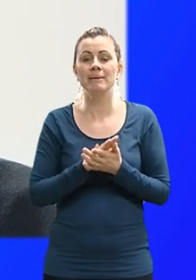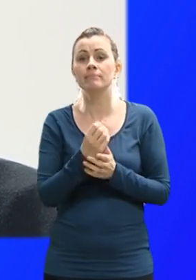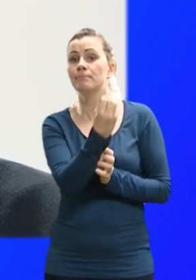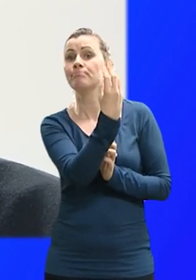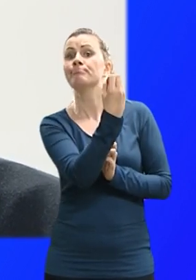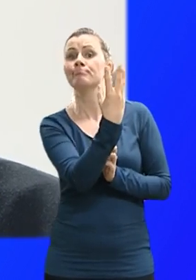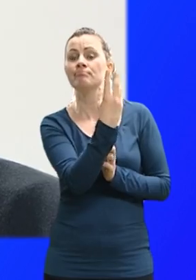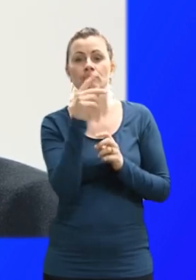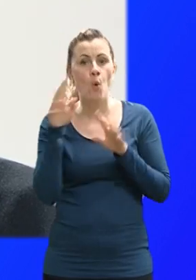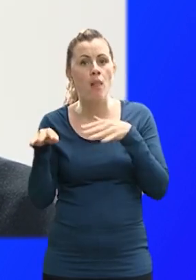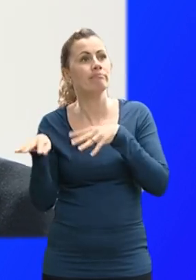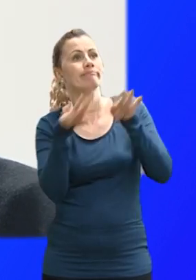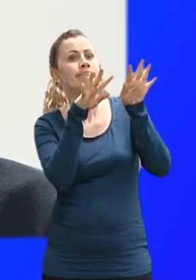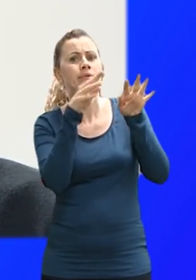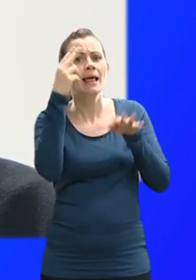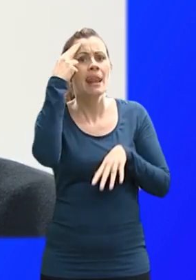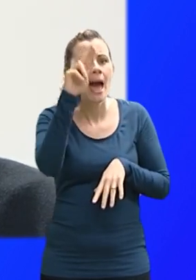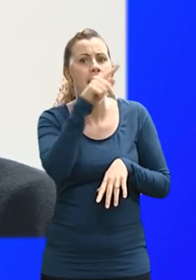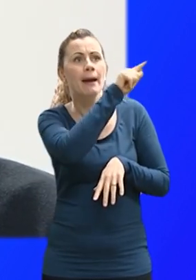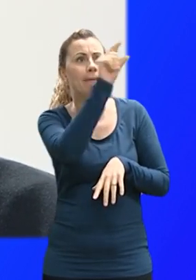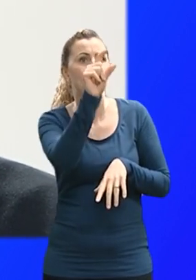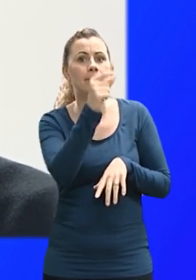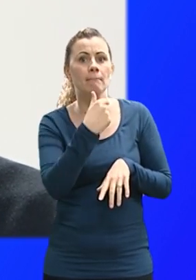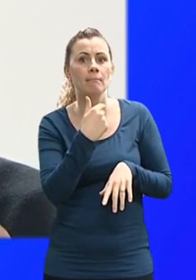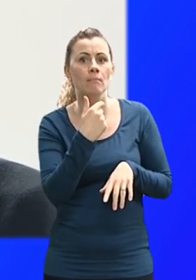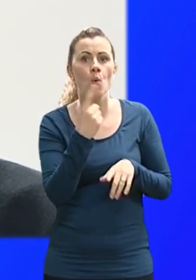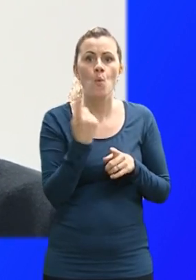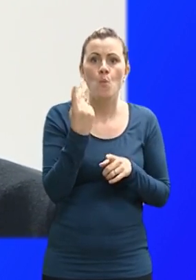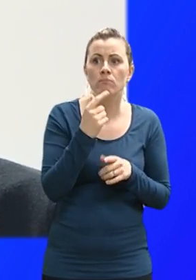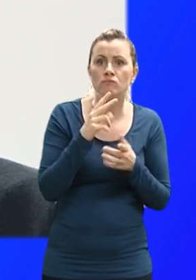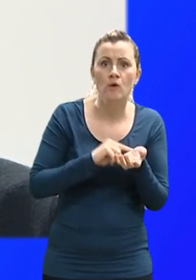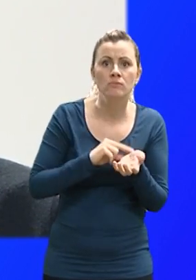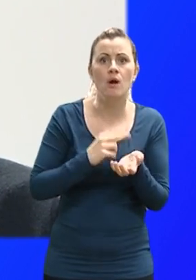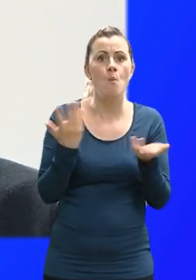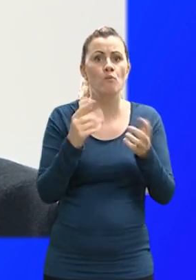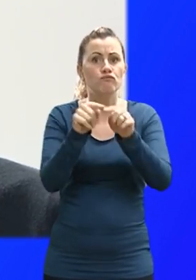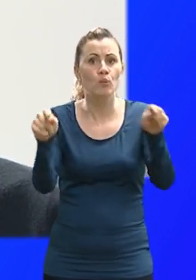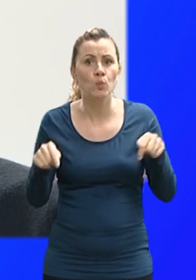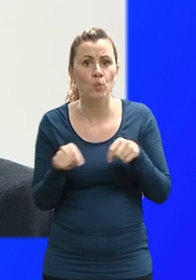and a buzzer goes, and you to see whether your name's on that screen and which